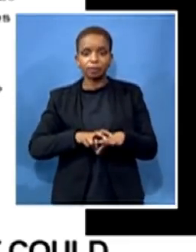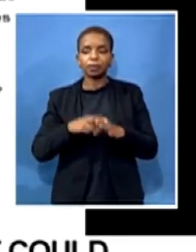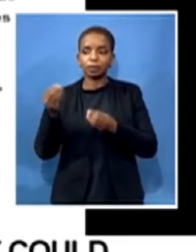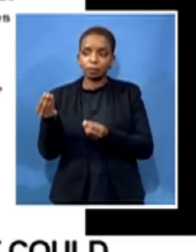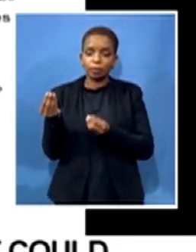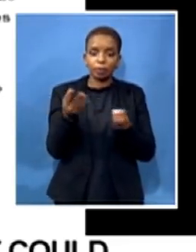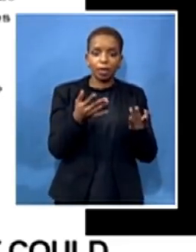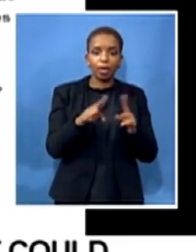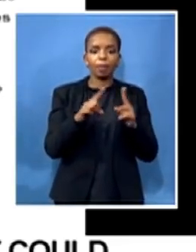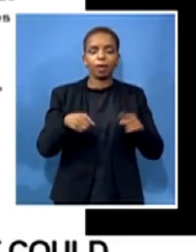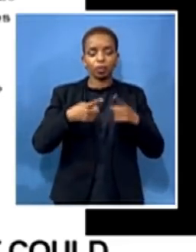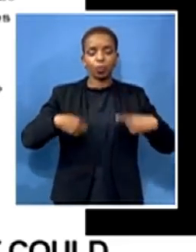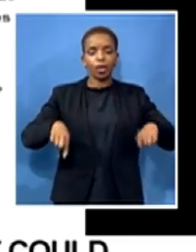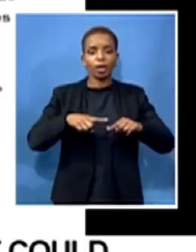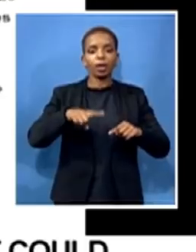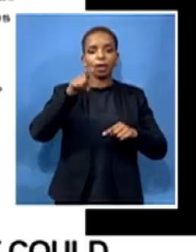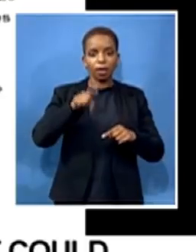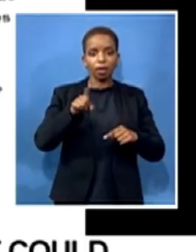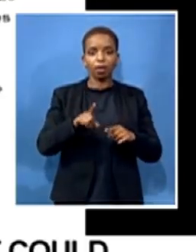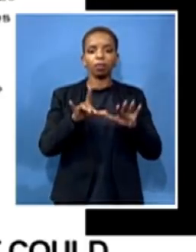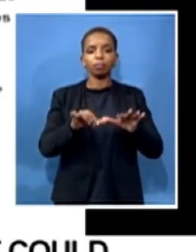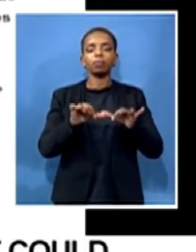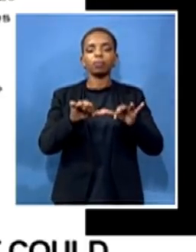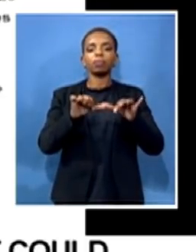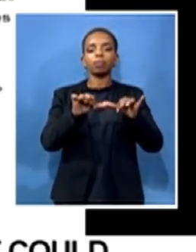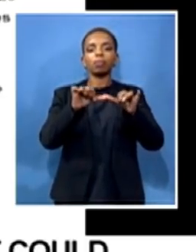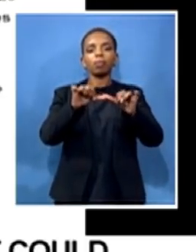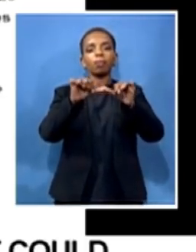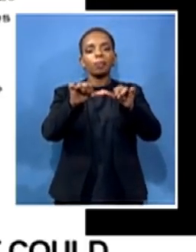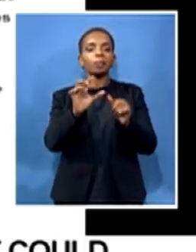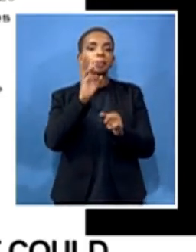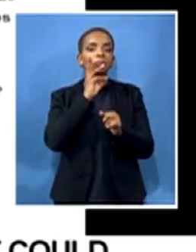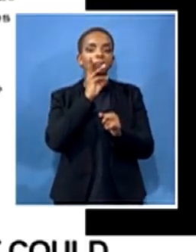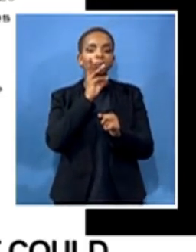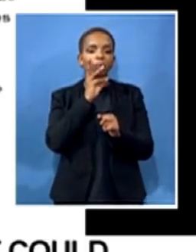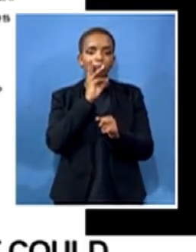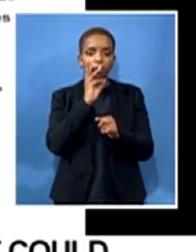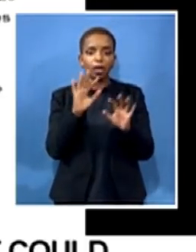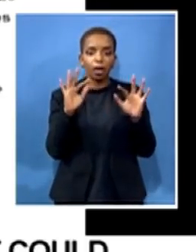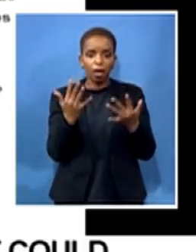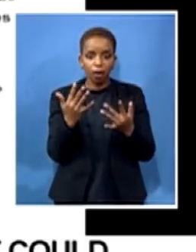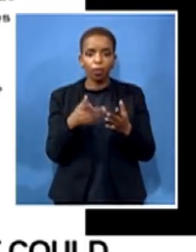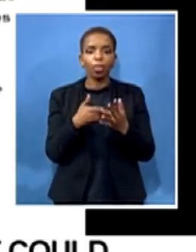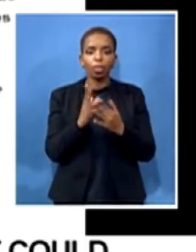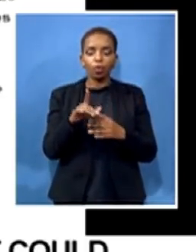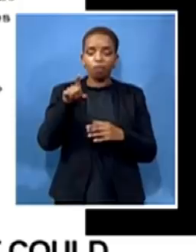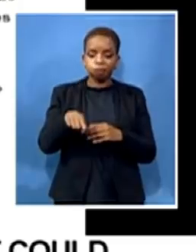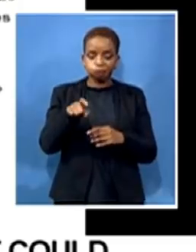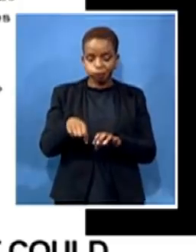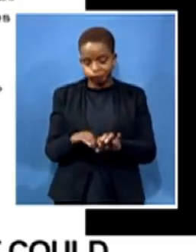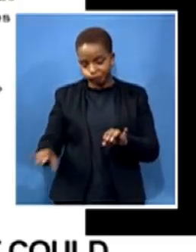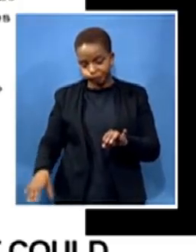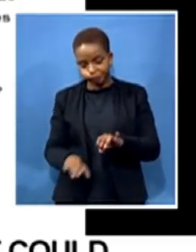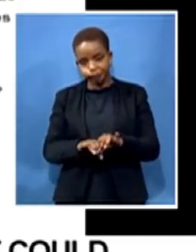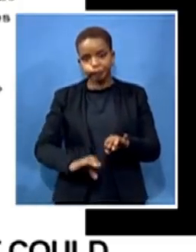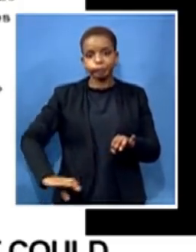more sustainable water through boreholes. And we've also asked the MIG grant